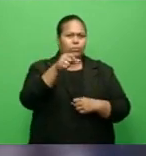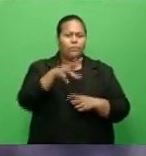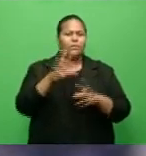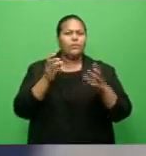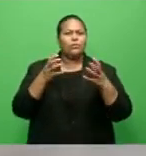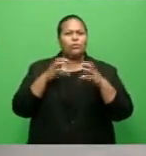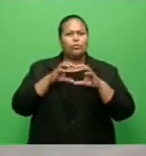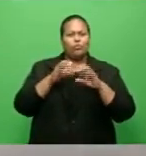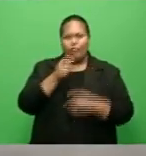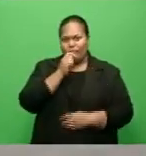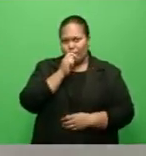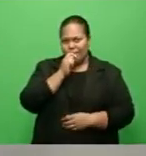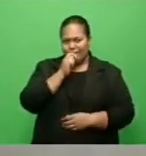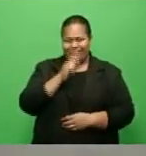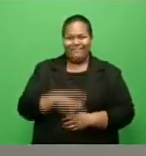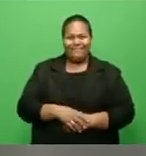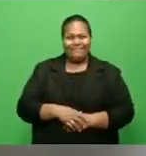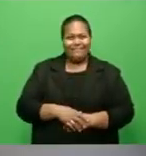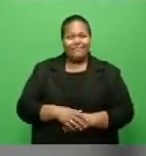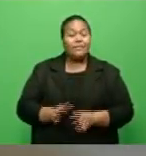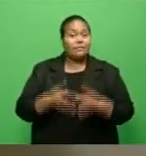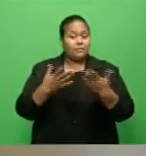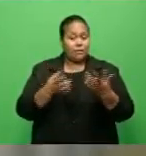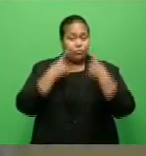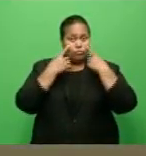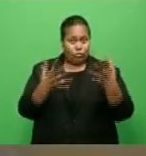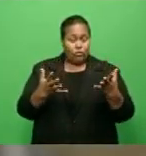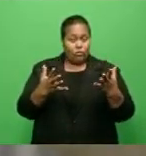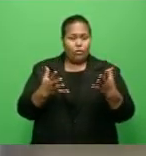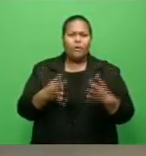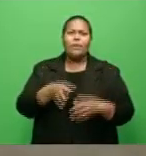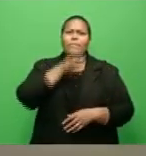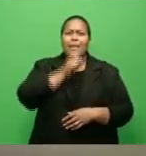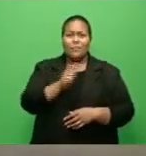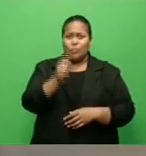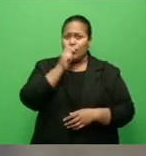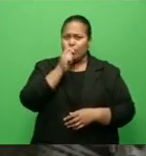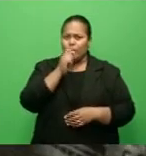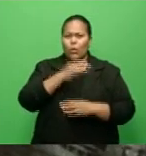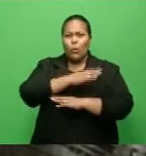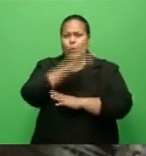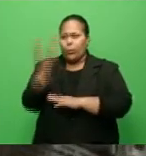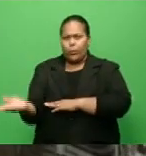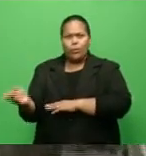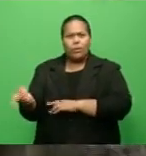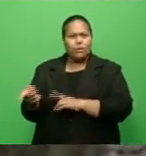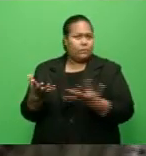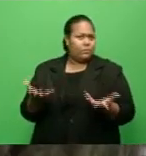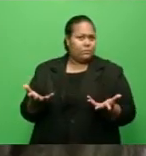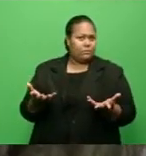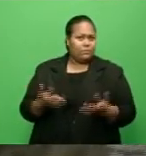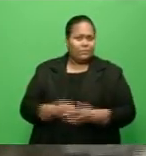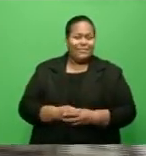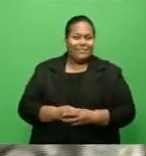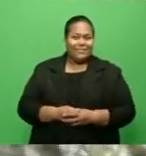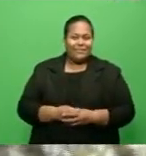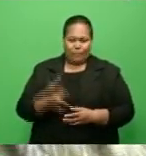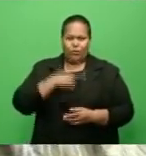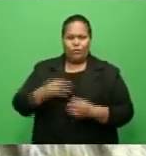The Tailevu lad represented the Tailevu under-19 team in their match against Tailevu over the weekend. He was caught on